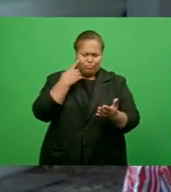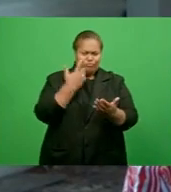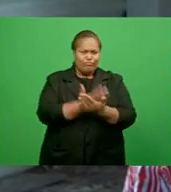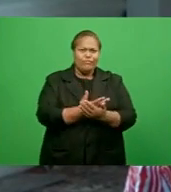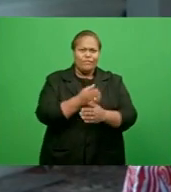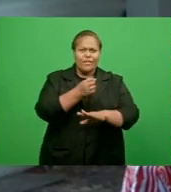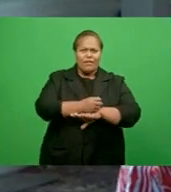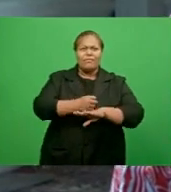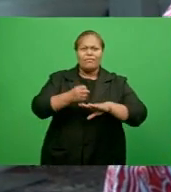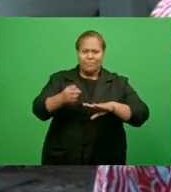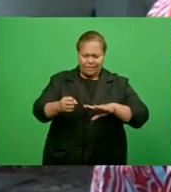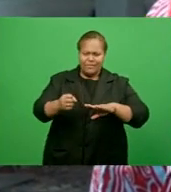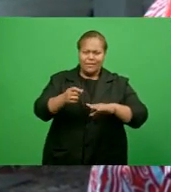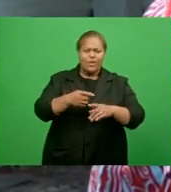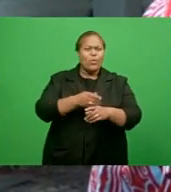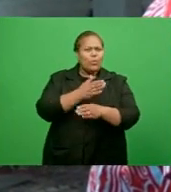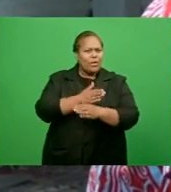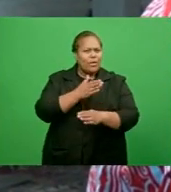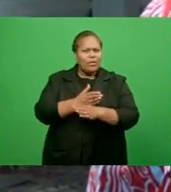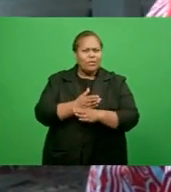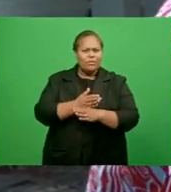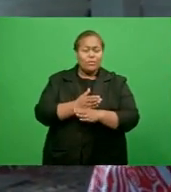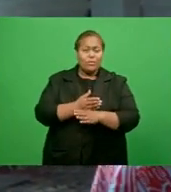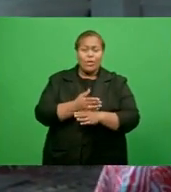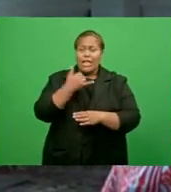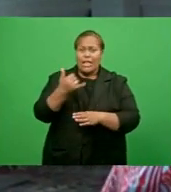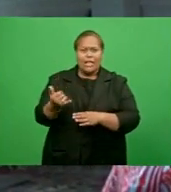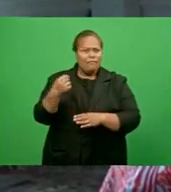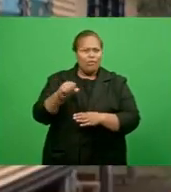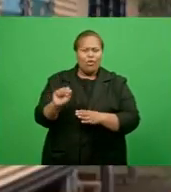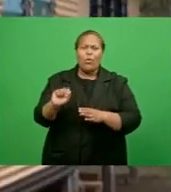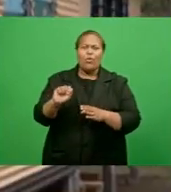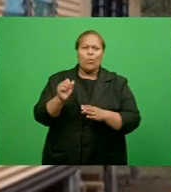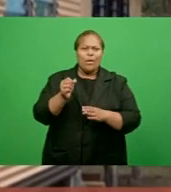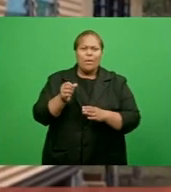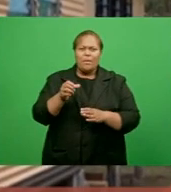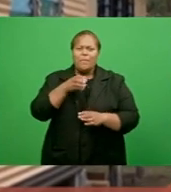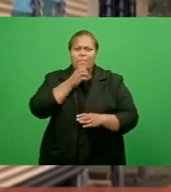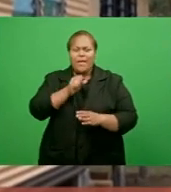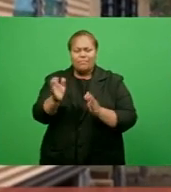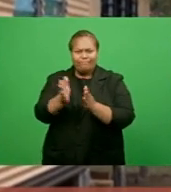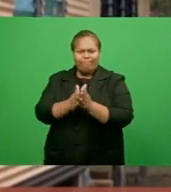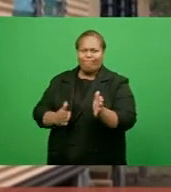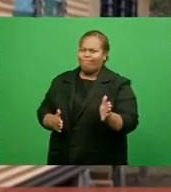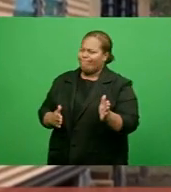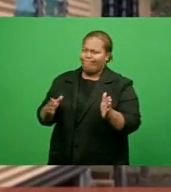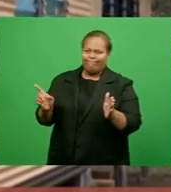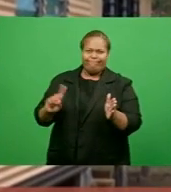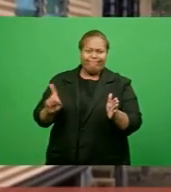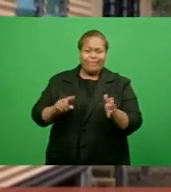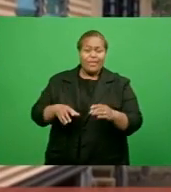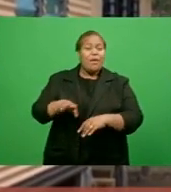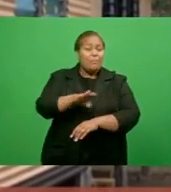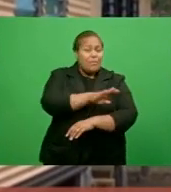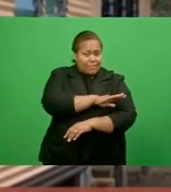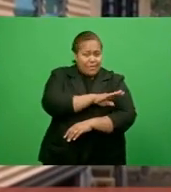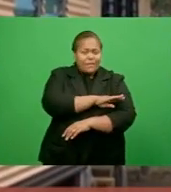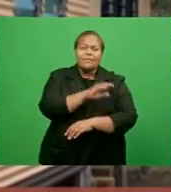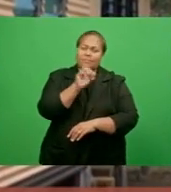leaving no Fijian behind. The Prime Minister is a man of his words. We had a meeting with him during